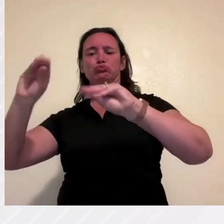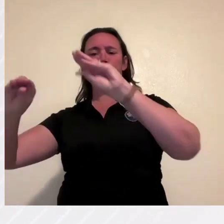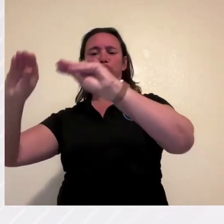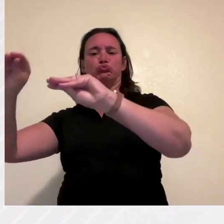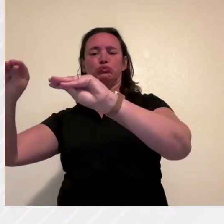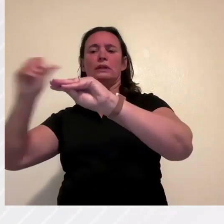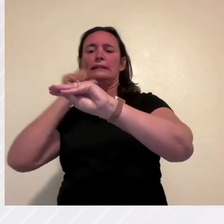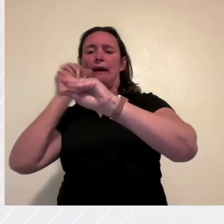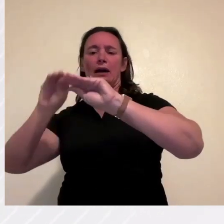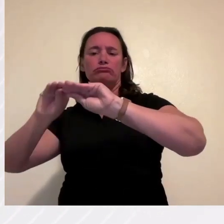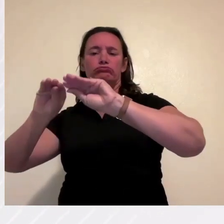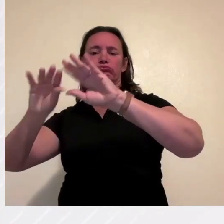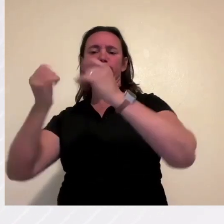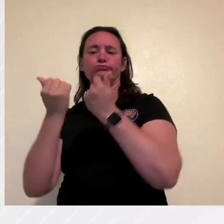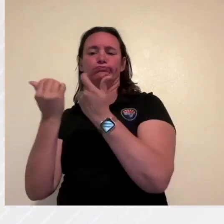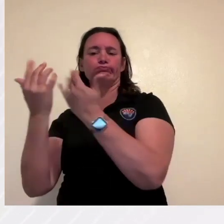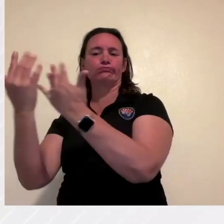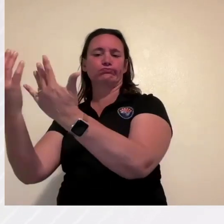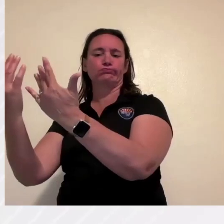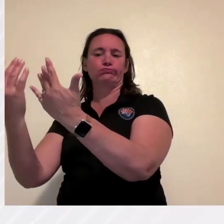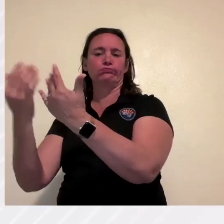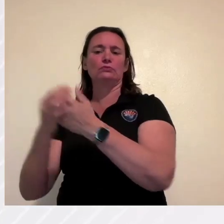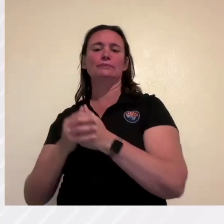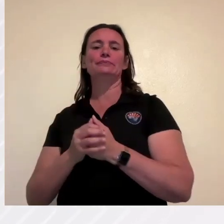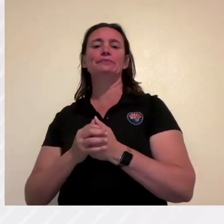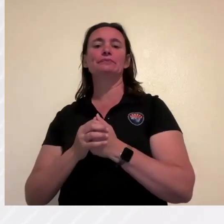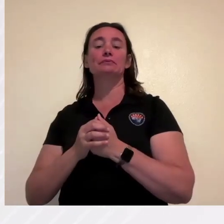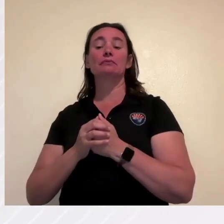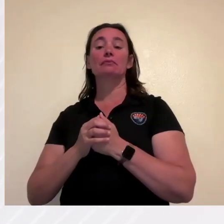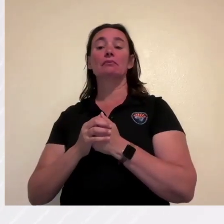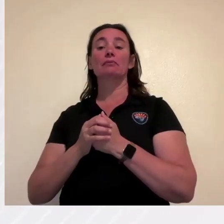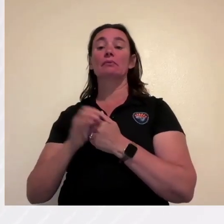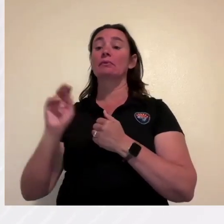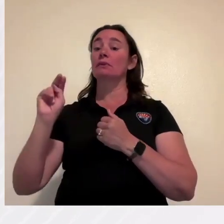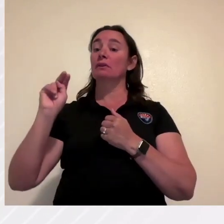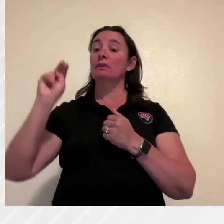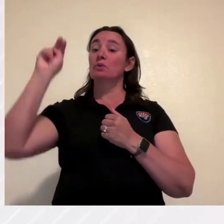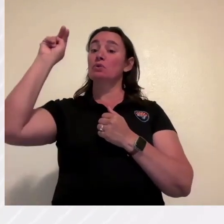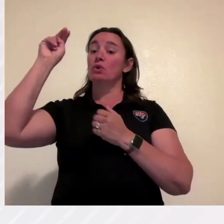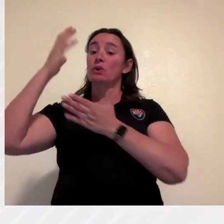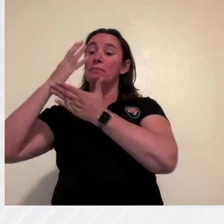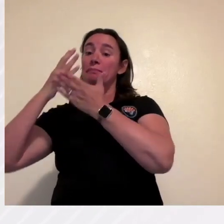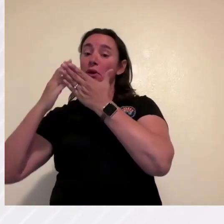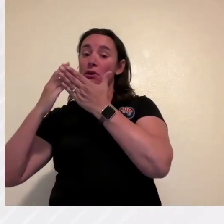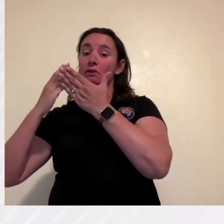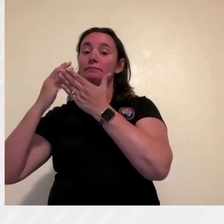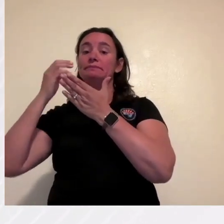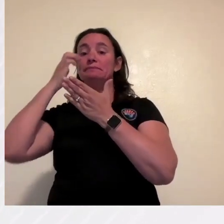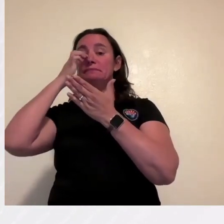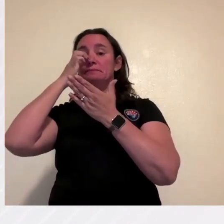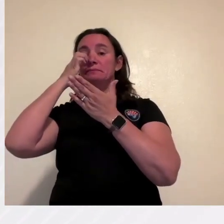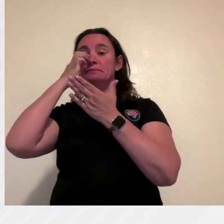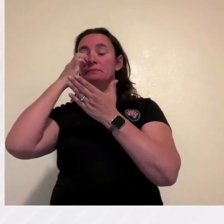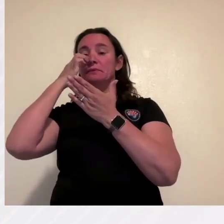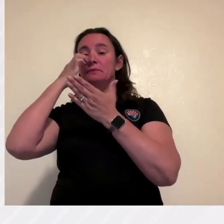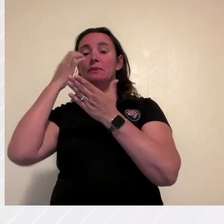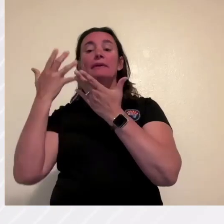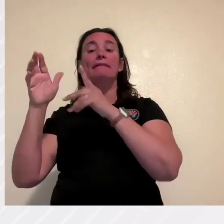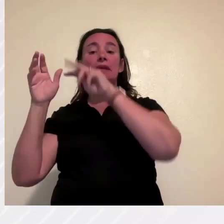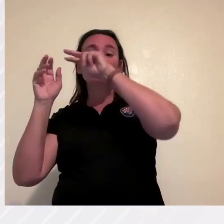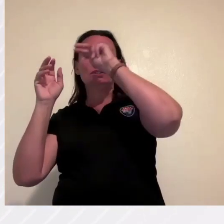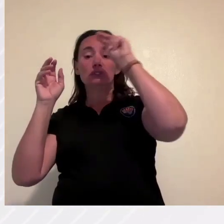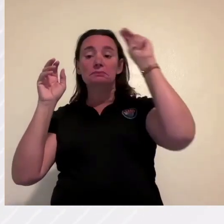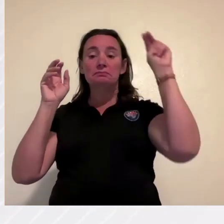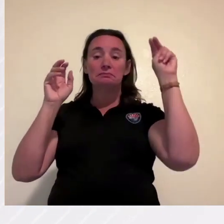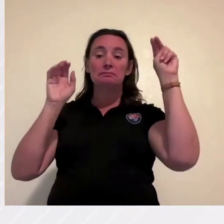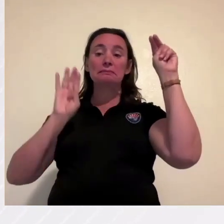spread. As we move around to the northern portion of the fire, so we went through Division Alpha, Bravo, Charlie.